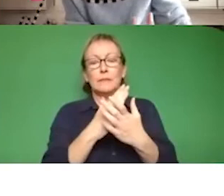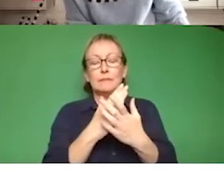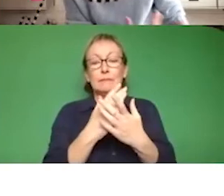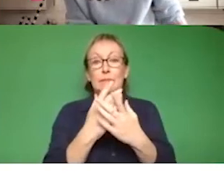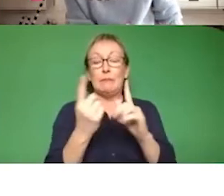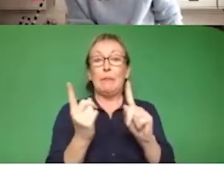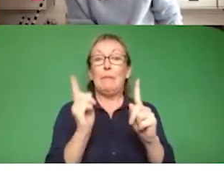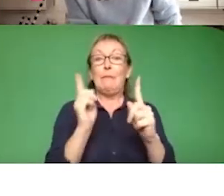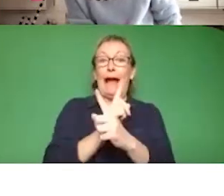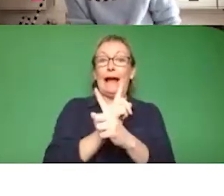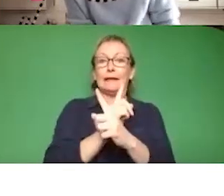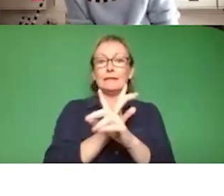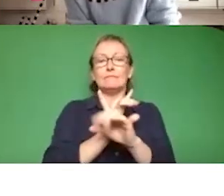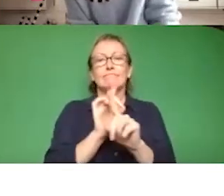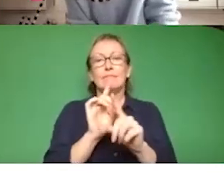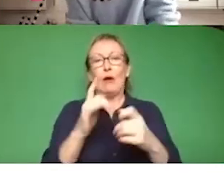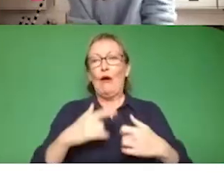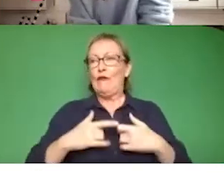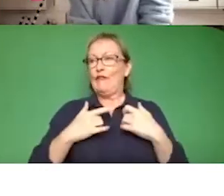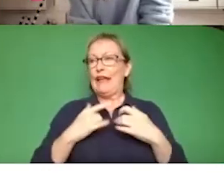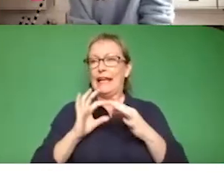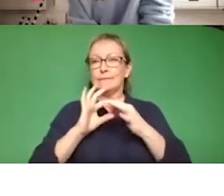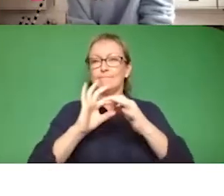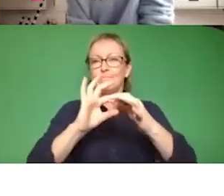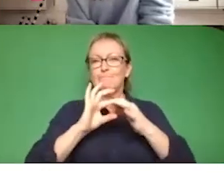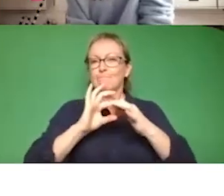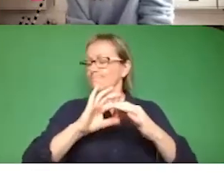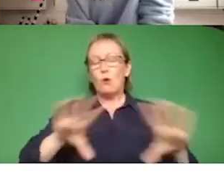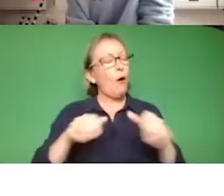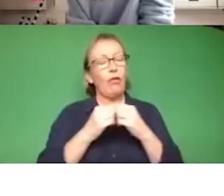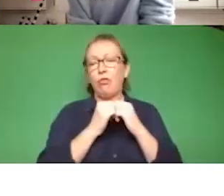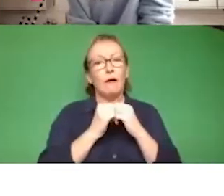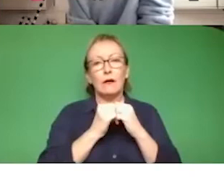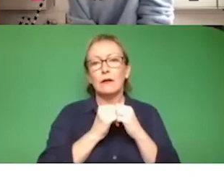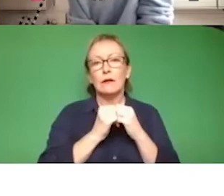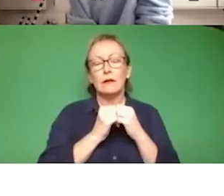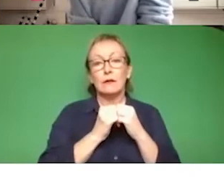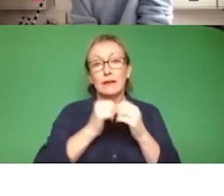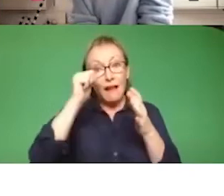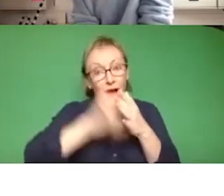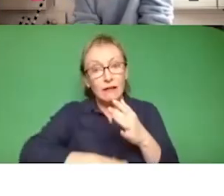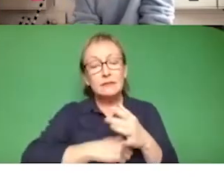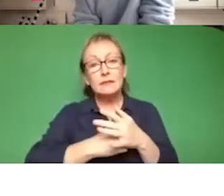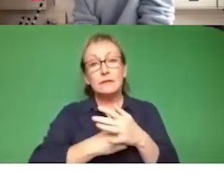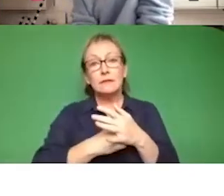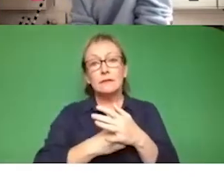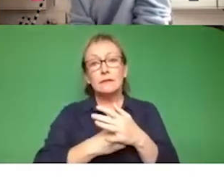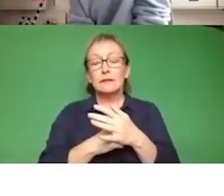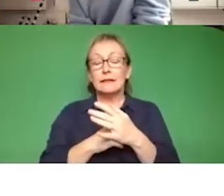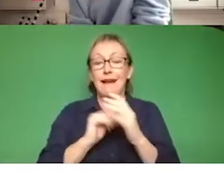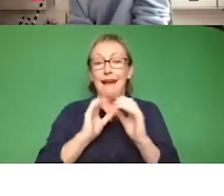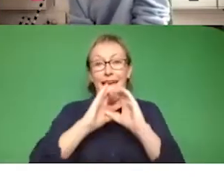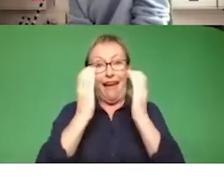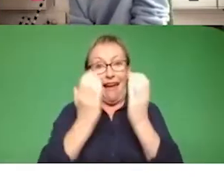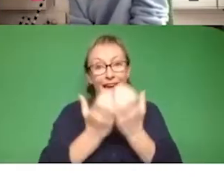that, you know. If you don't have a feeling about something, it's not worth it, you know. And it's hard, you know, everything's hard, but